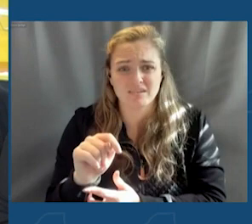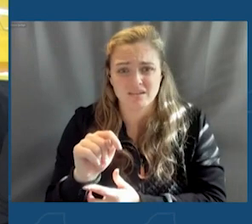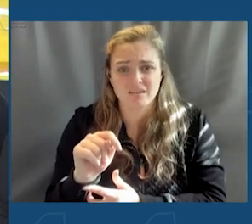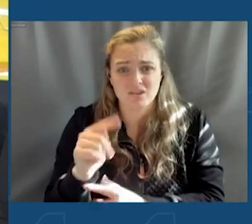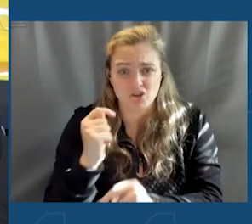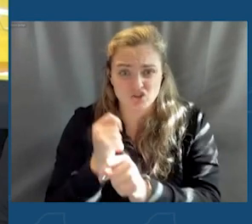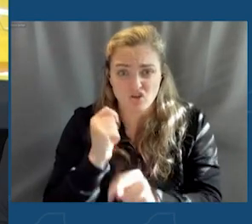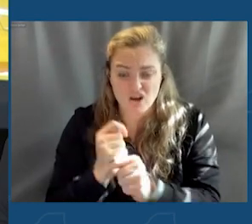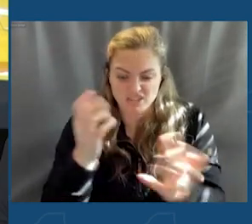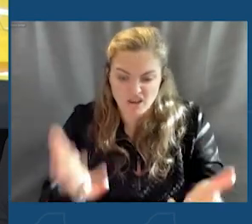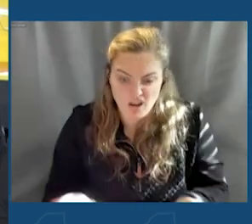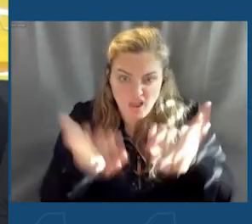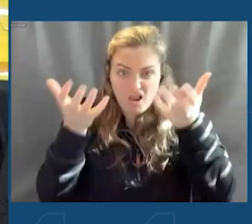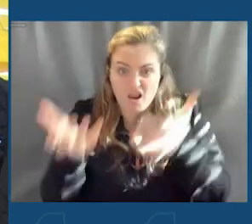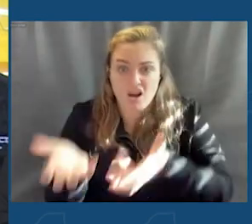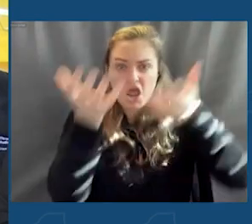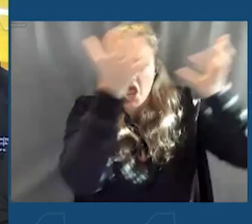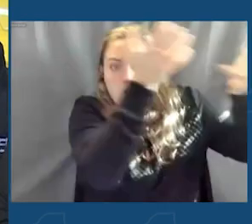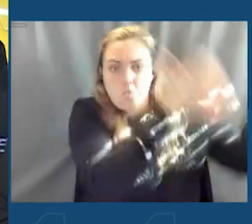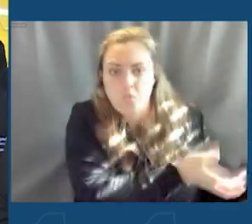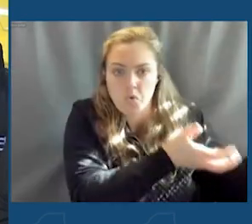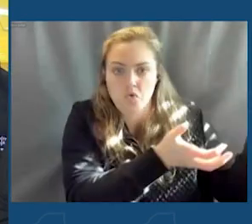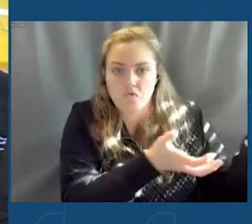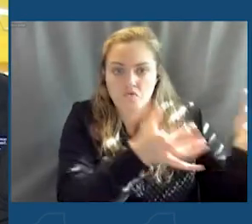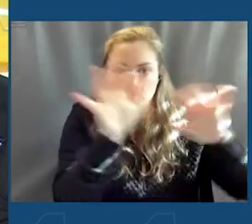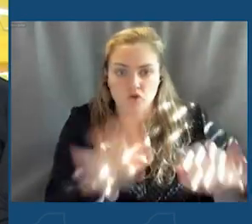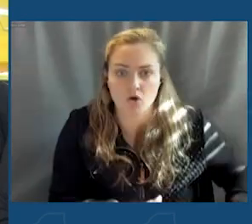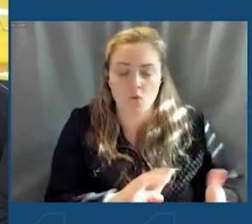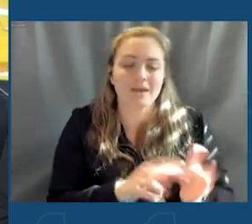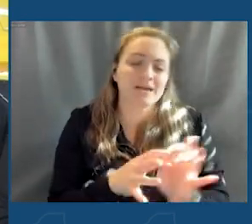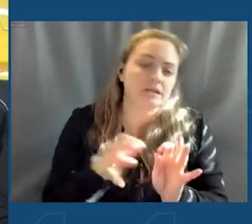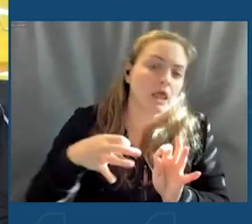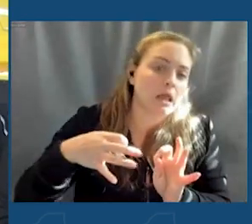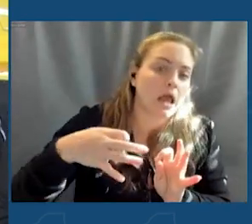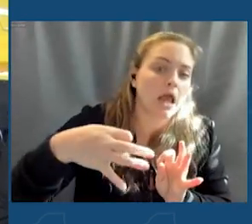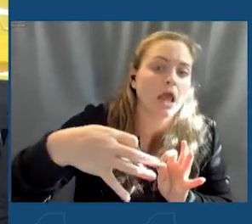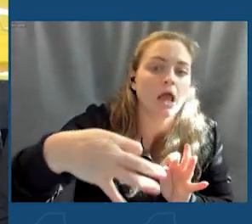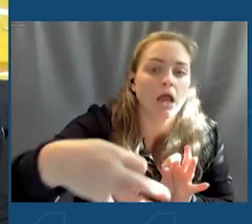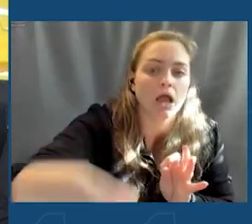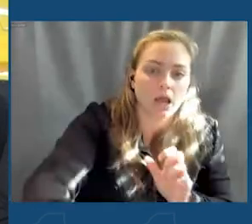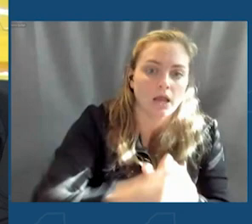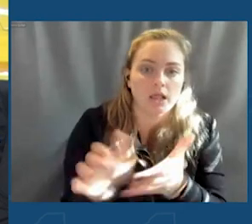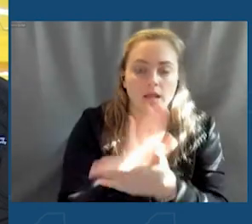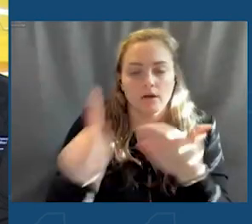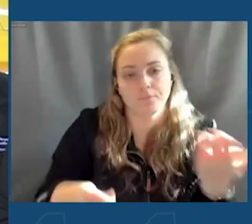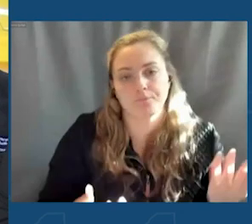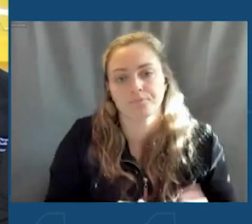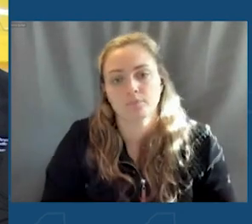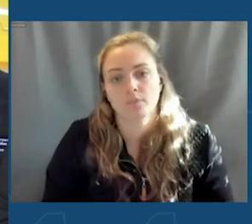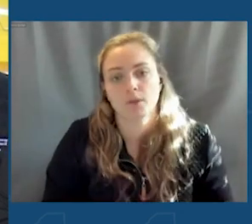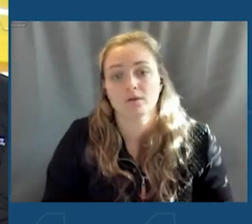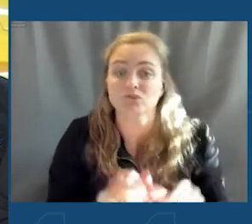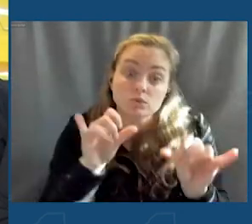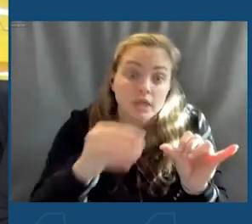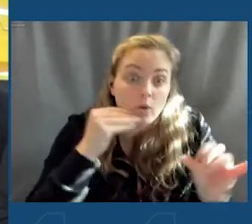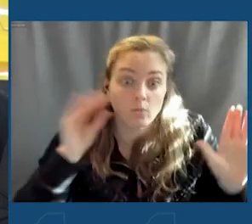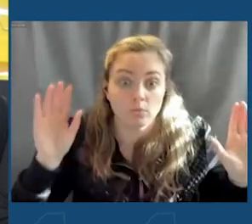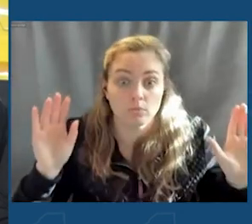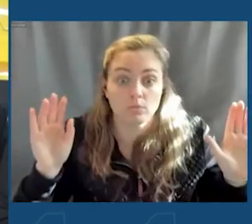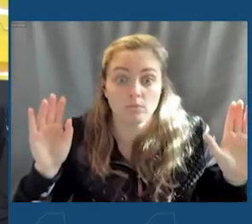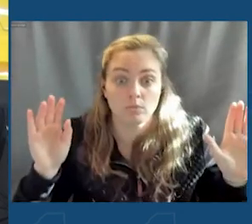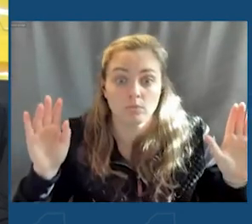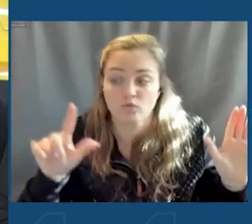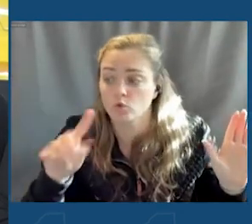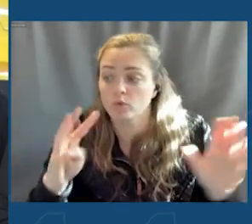ago, put it in trucks, and that delays the effort by days for cleanup. So if people just stay home over the next